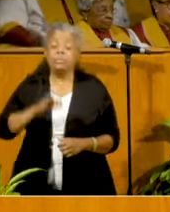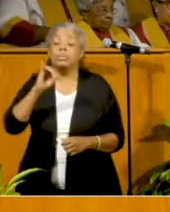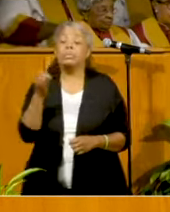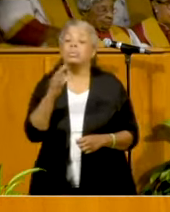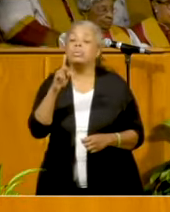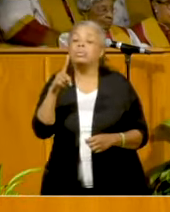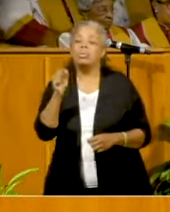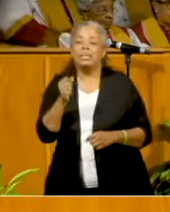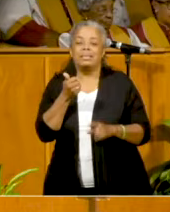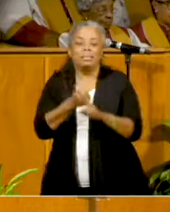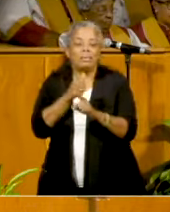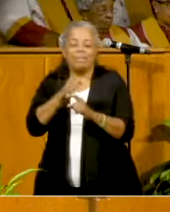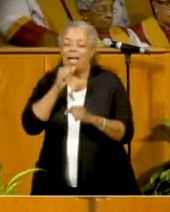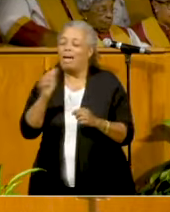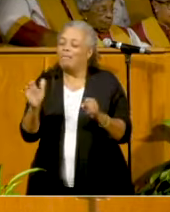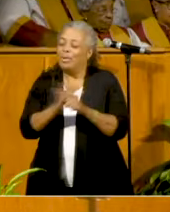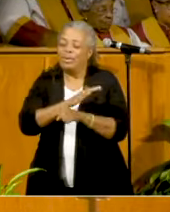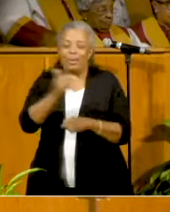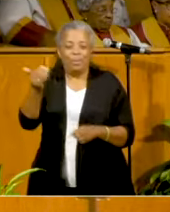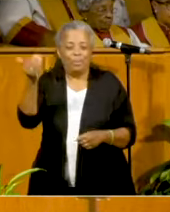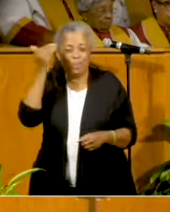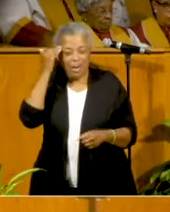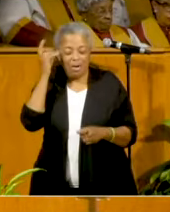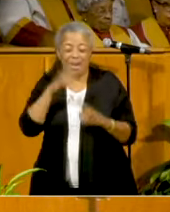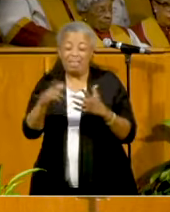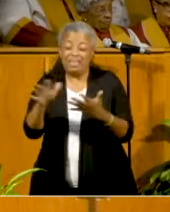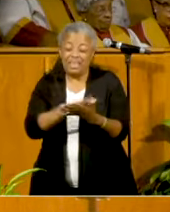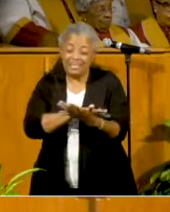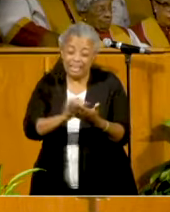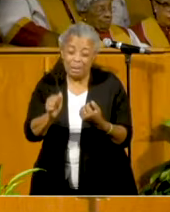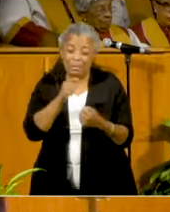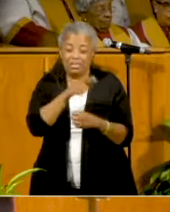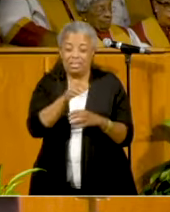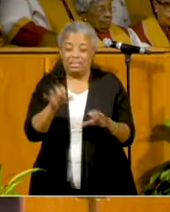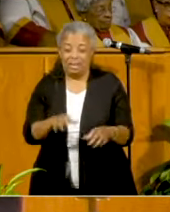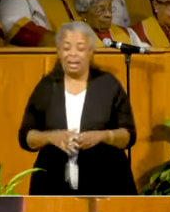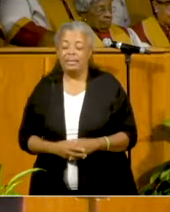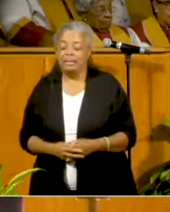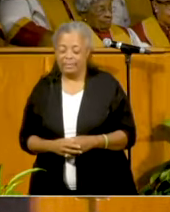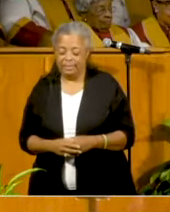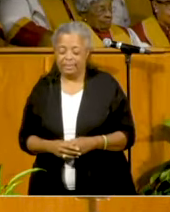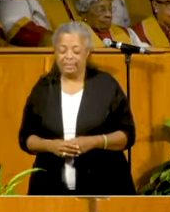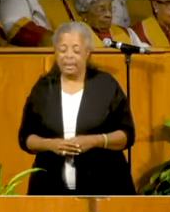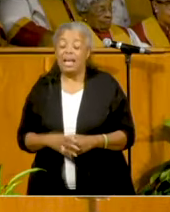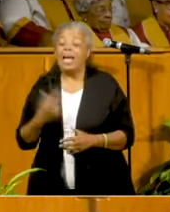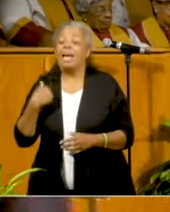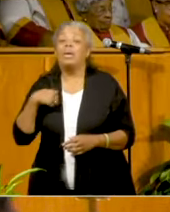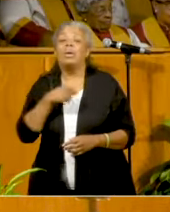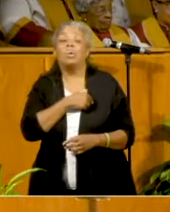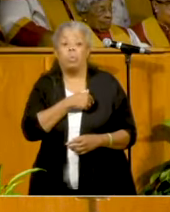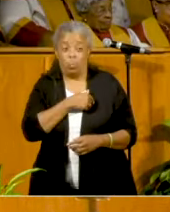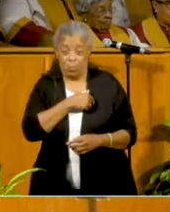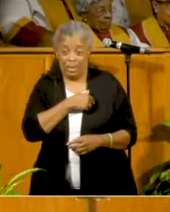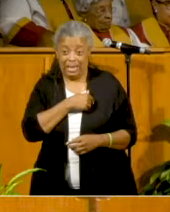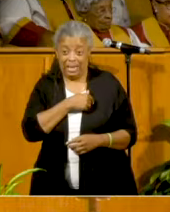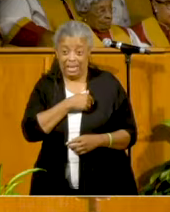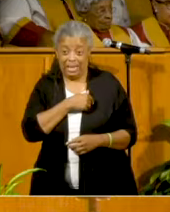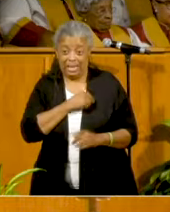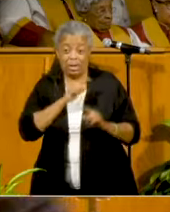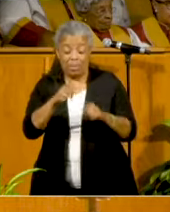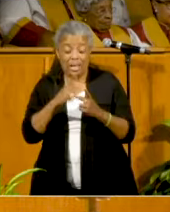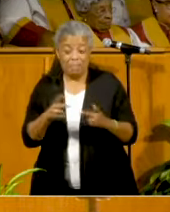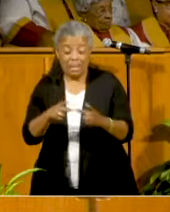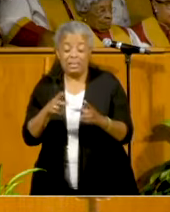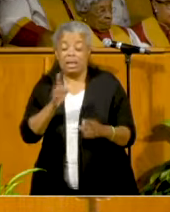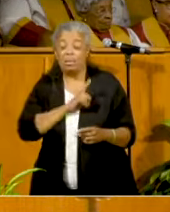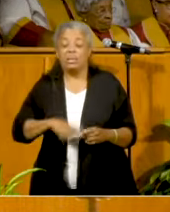Judas is not fully aware of the damage he's done. And we can slide into that place. So the